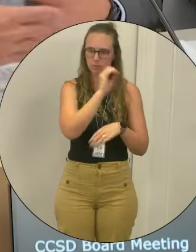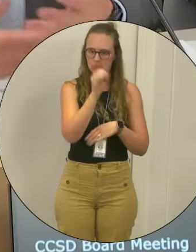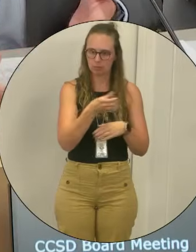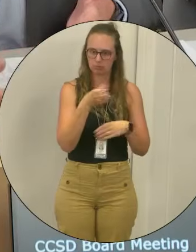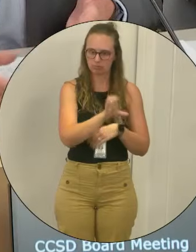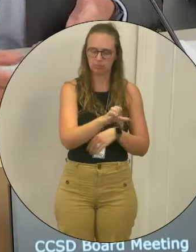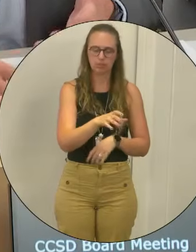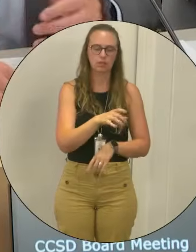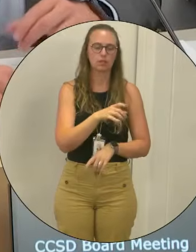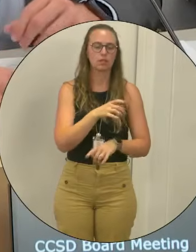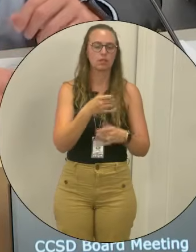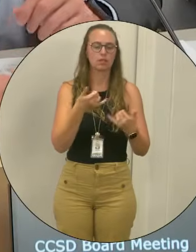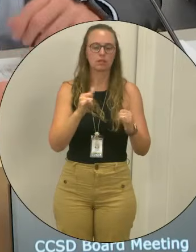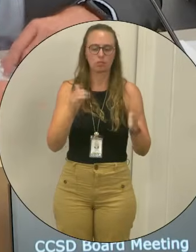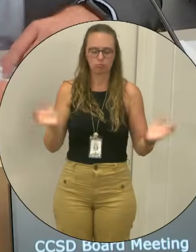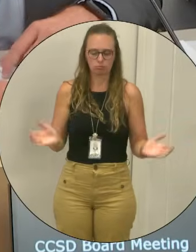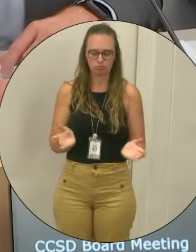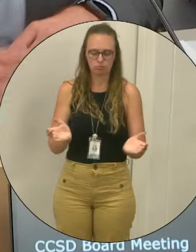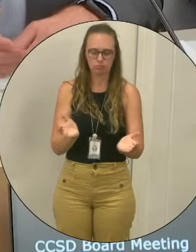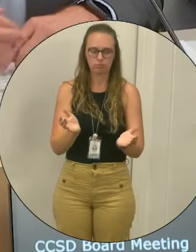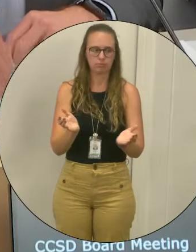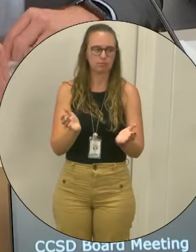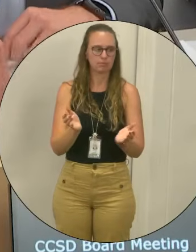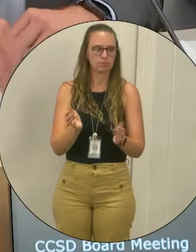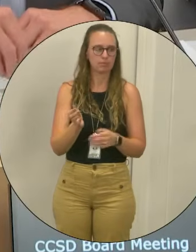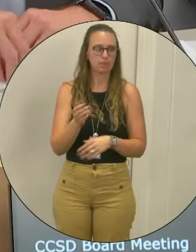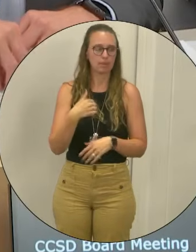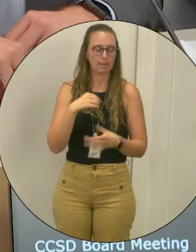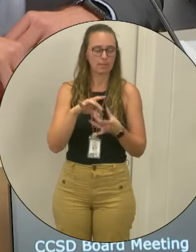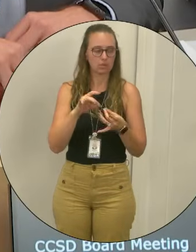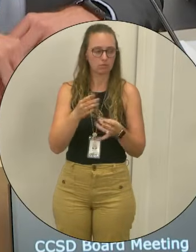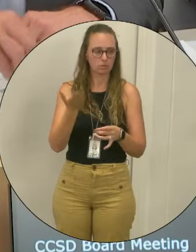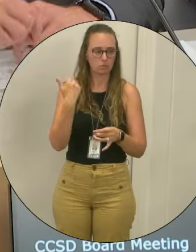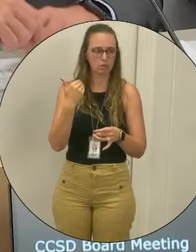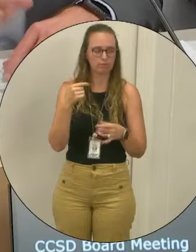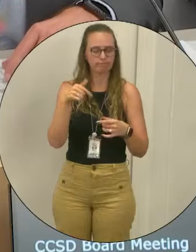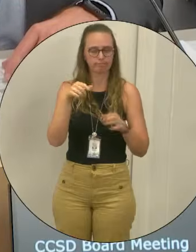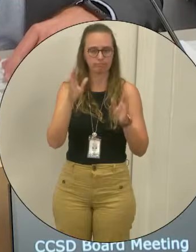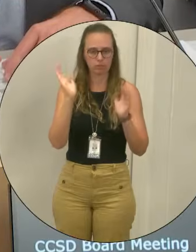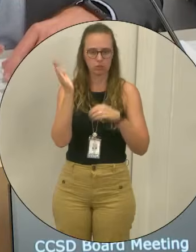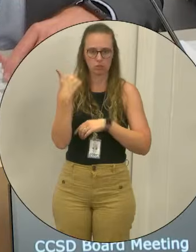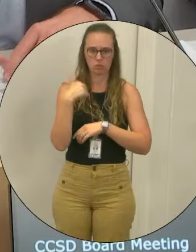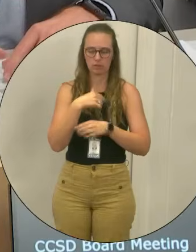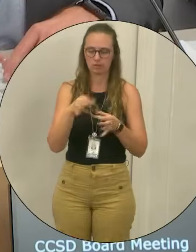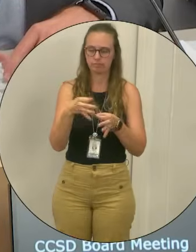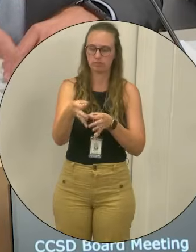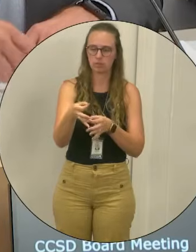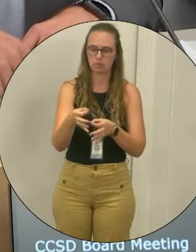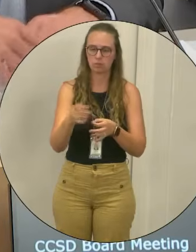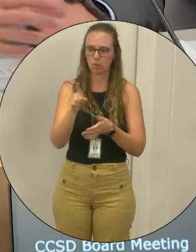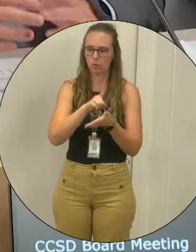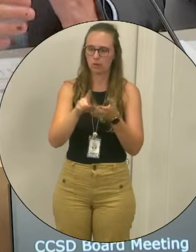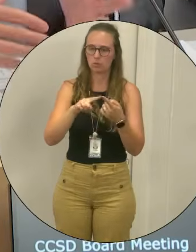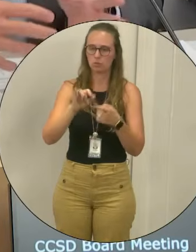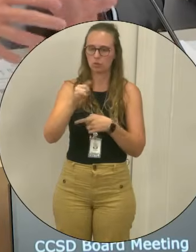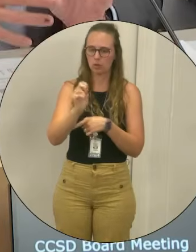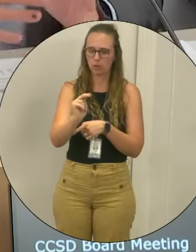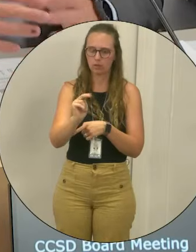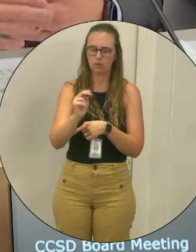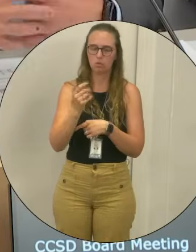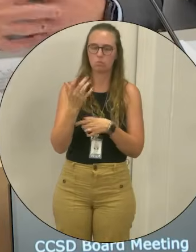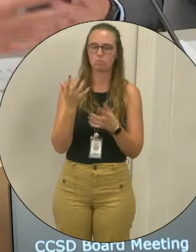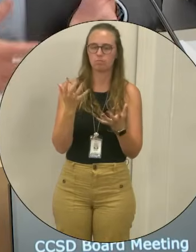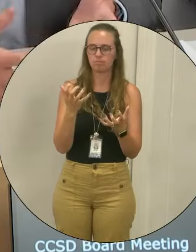case, but we do still incur 75%. As I mentioned in the presentation, we did extend it a week into January as well, just to